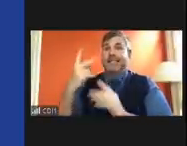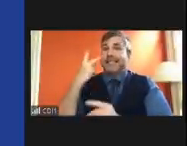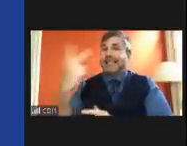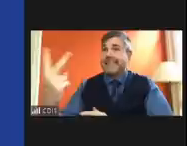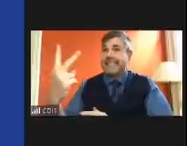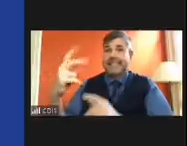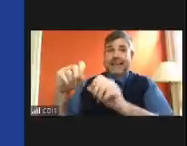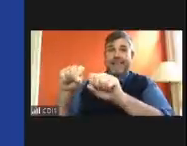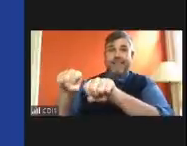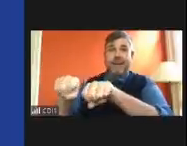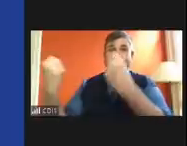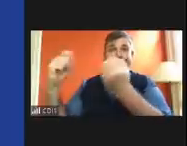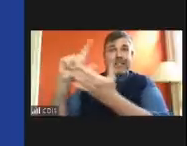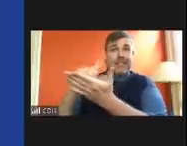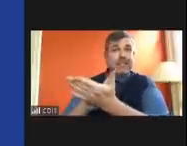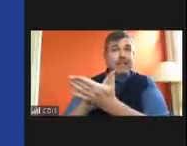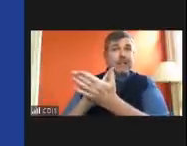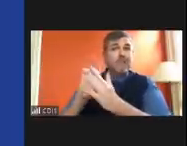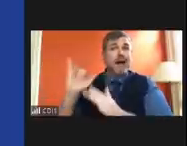at